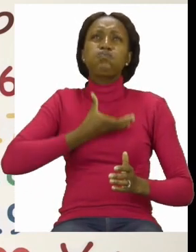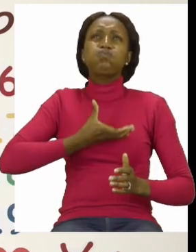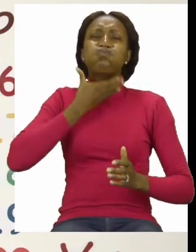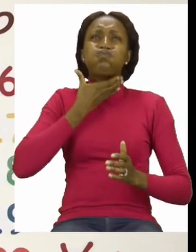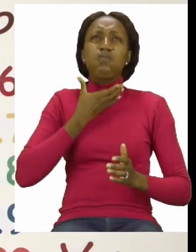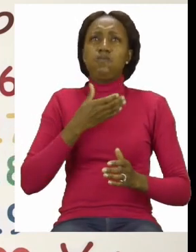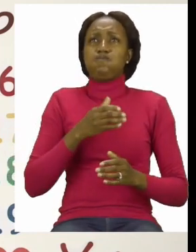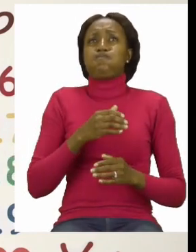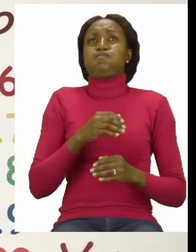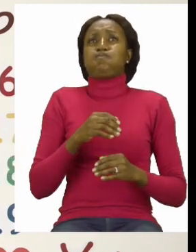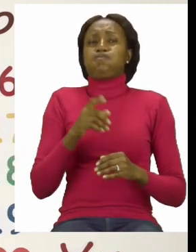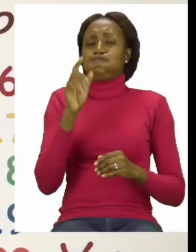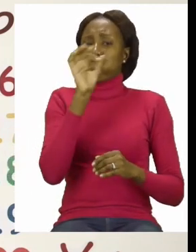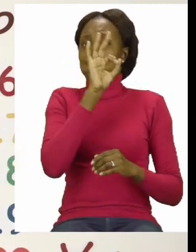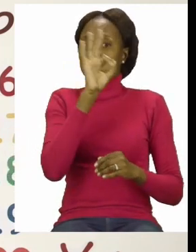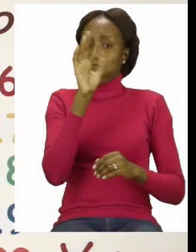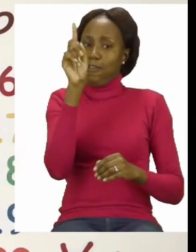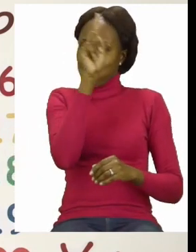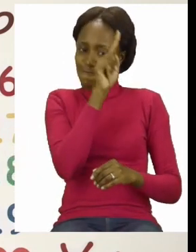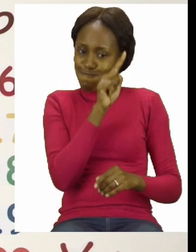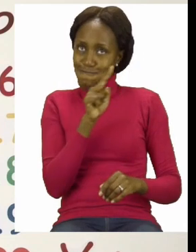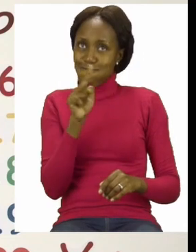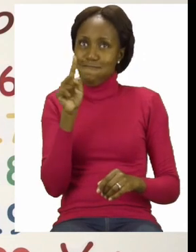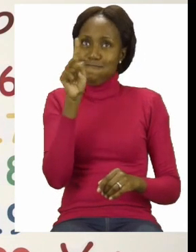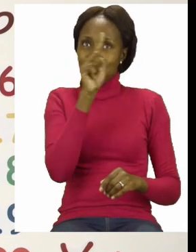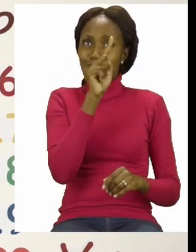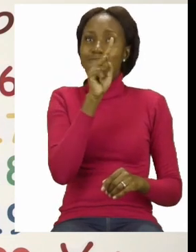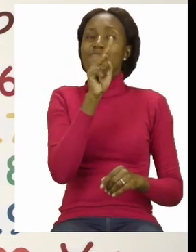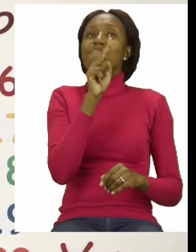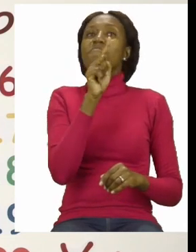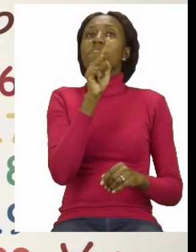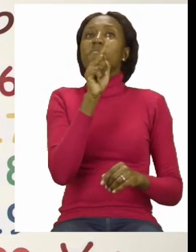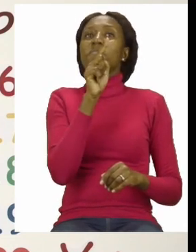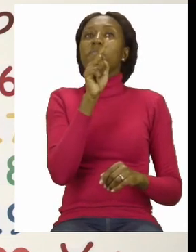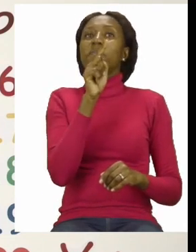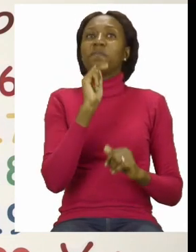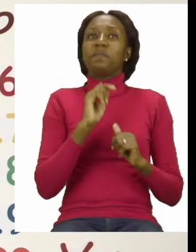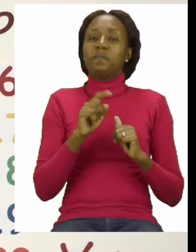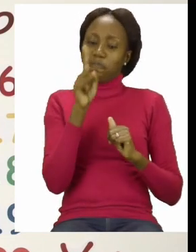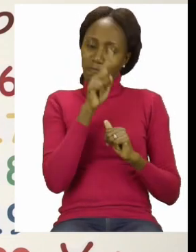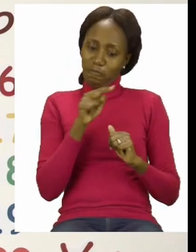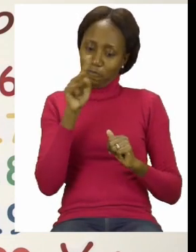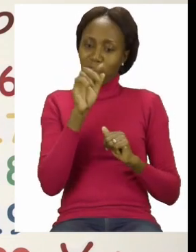word frog also has a F in it.